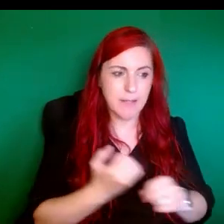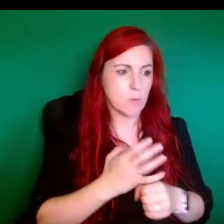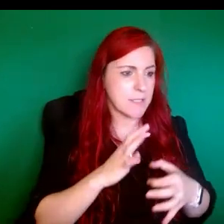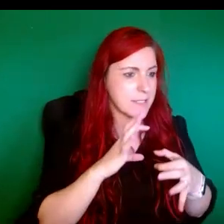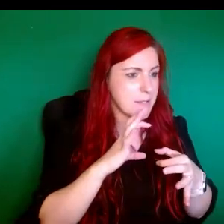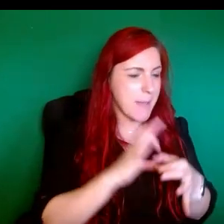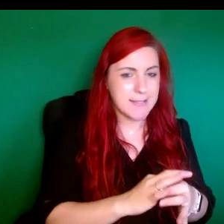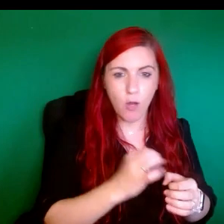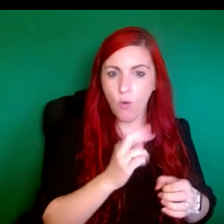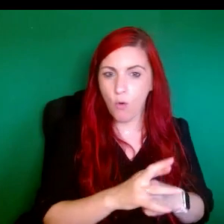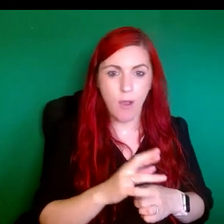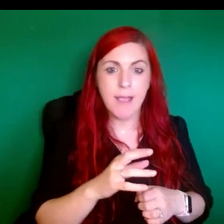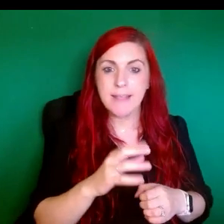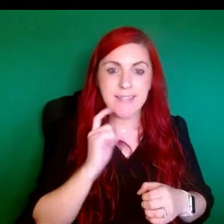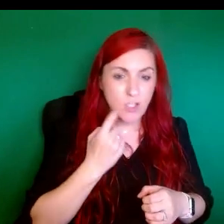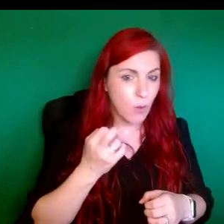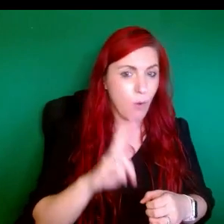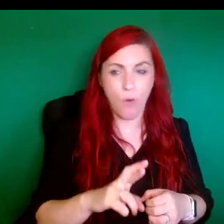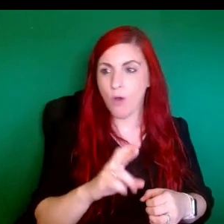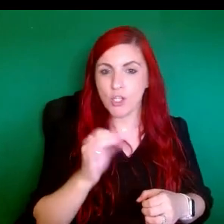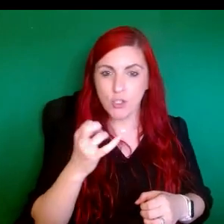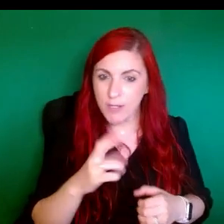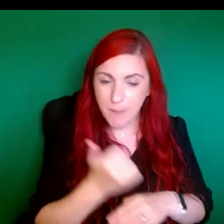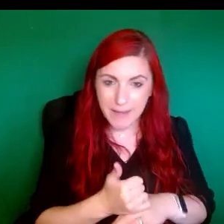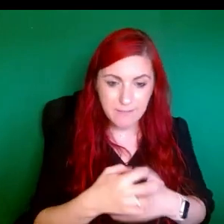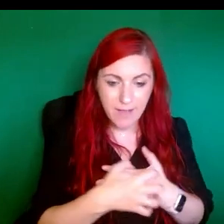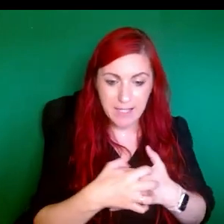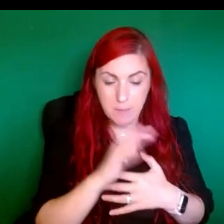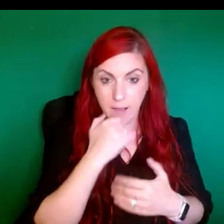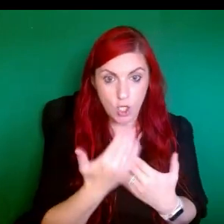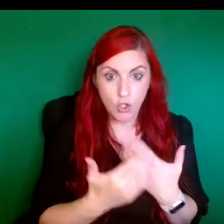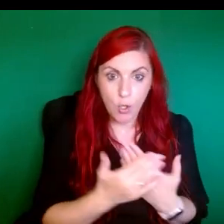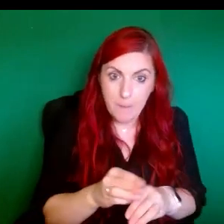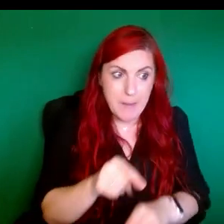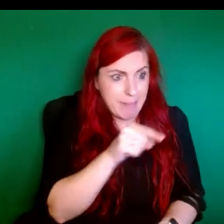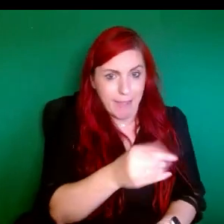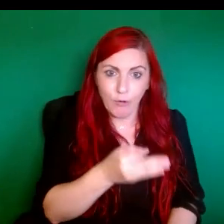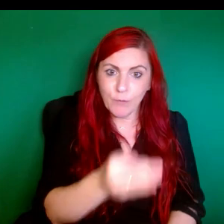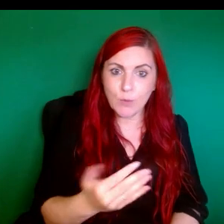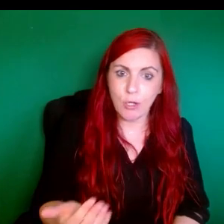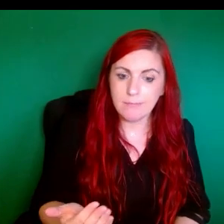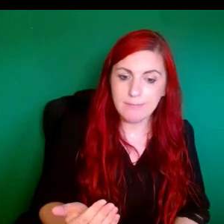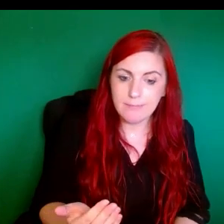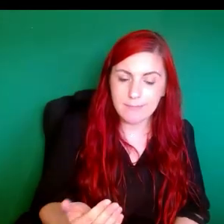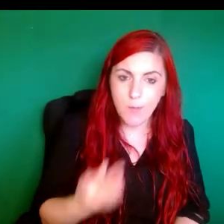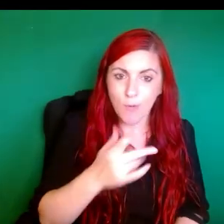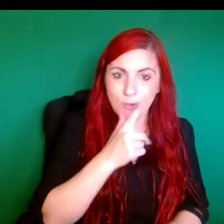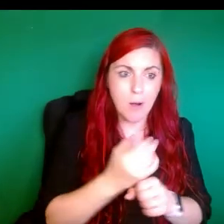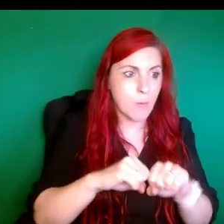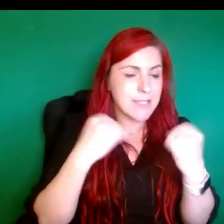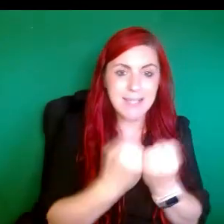young people are really the ones that are hopefully paving the way and are absolute advocates for driving things like this